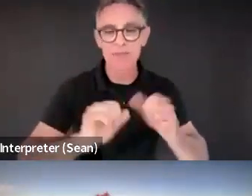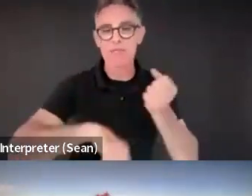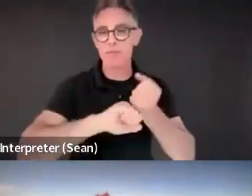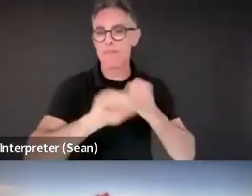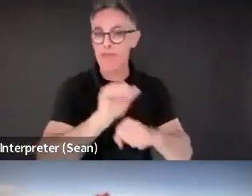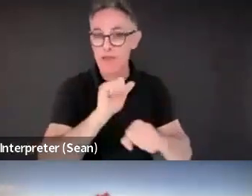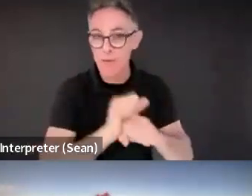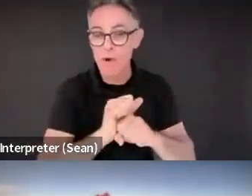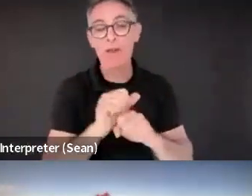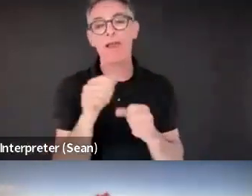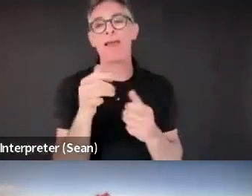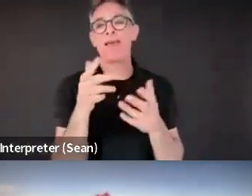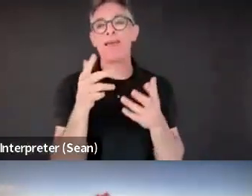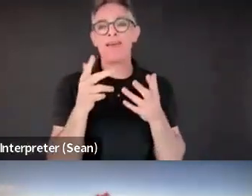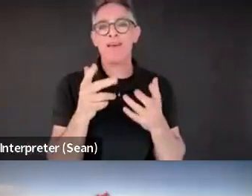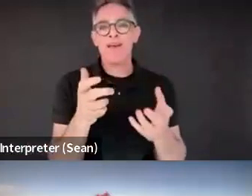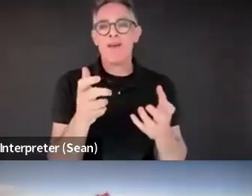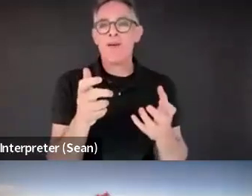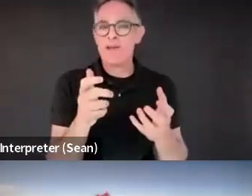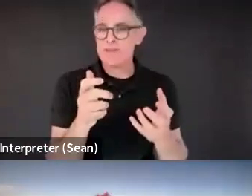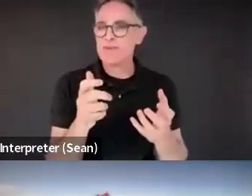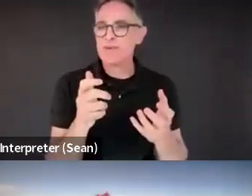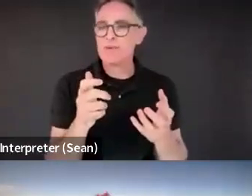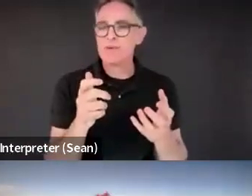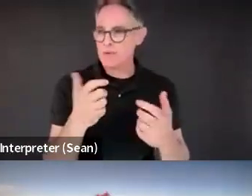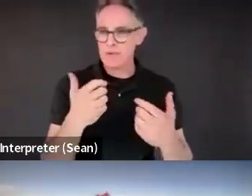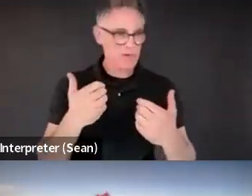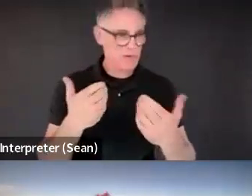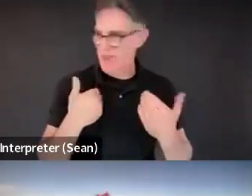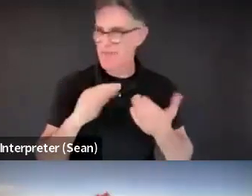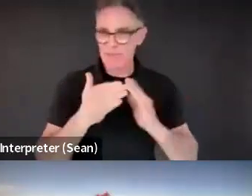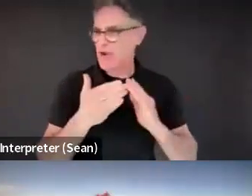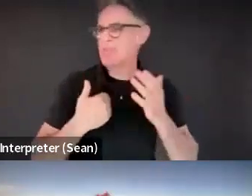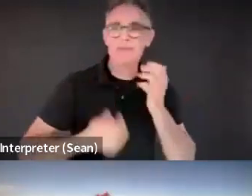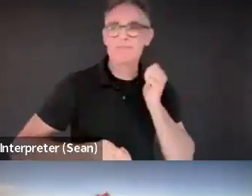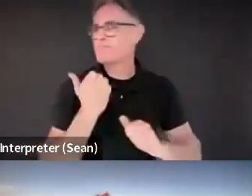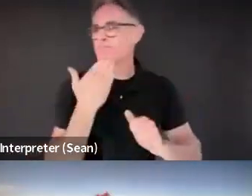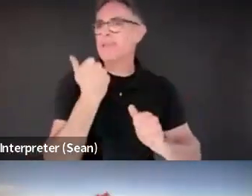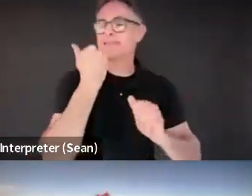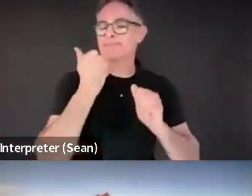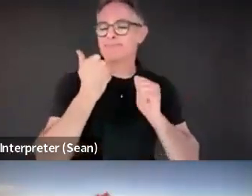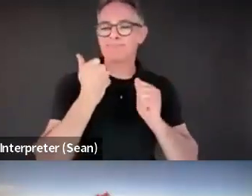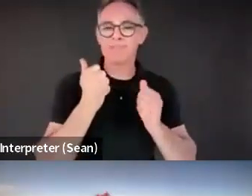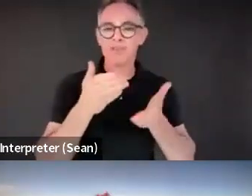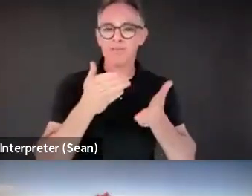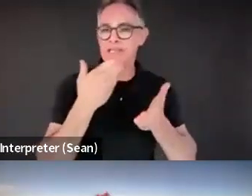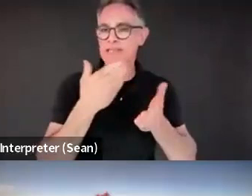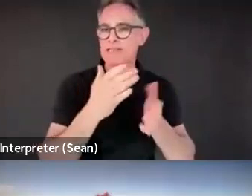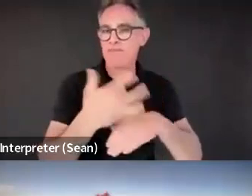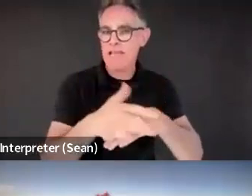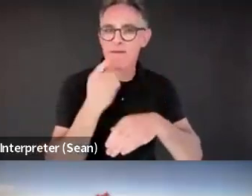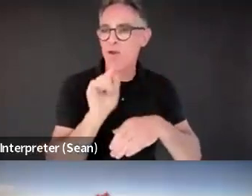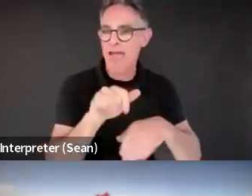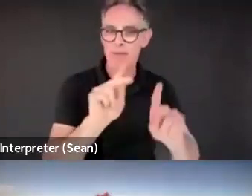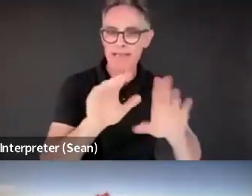And I want to be the community that has the richest services available possible for this population. So